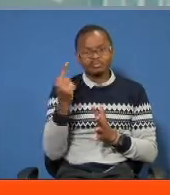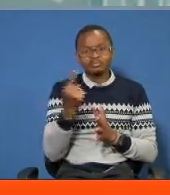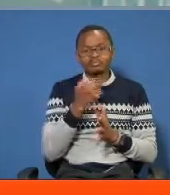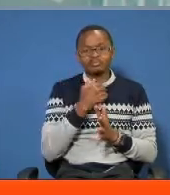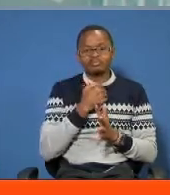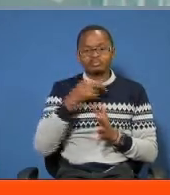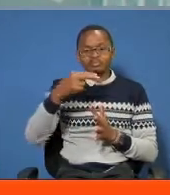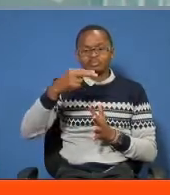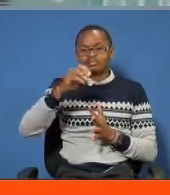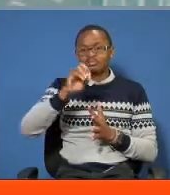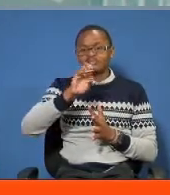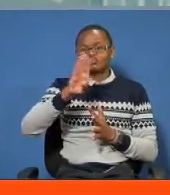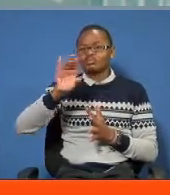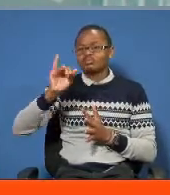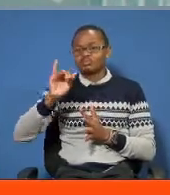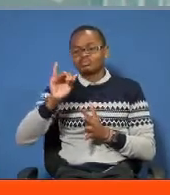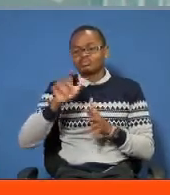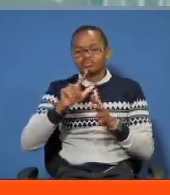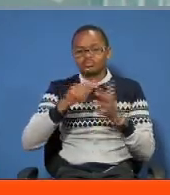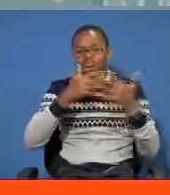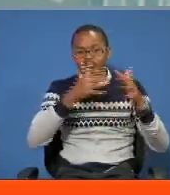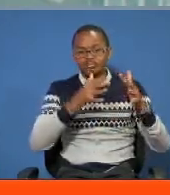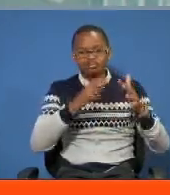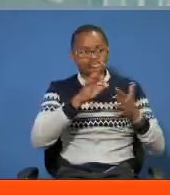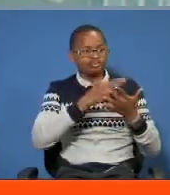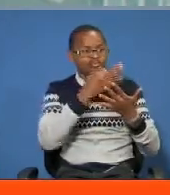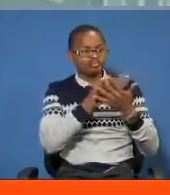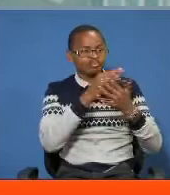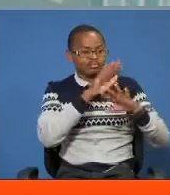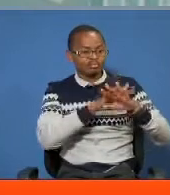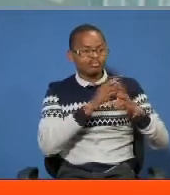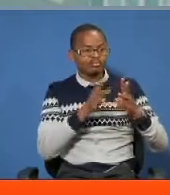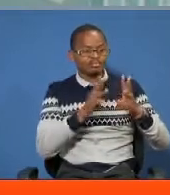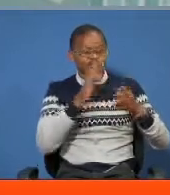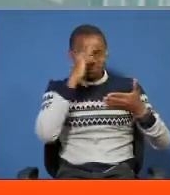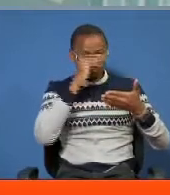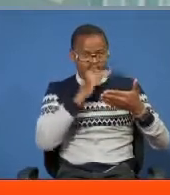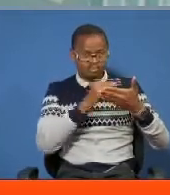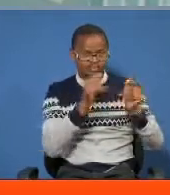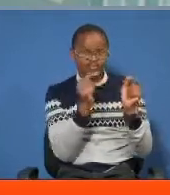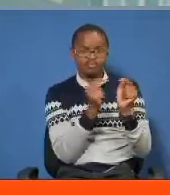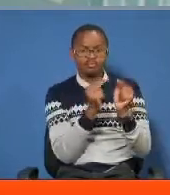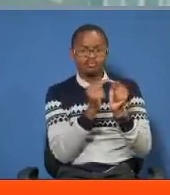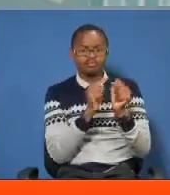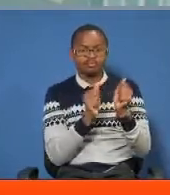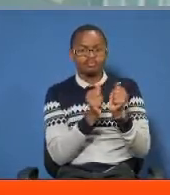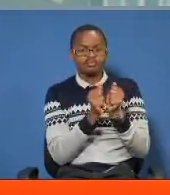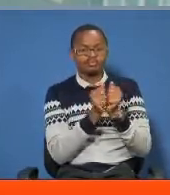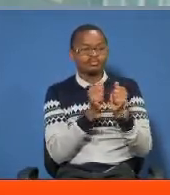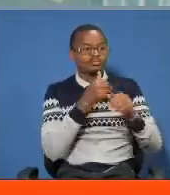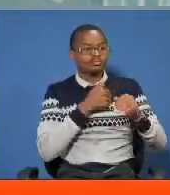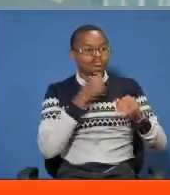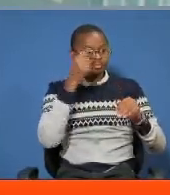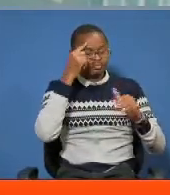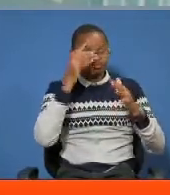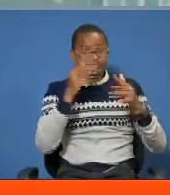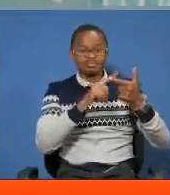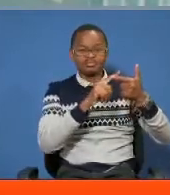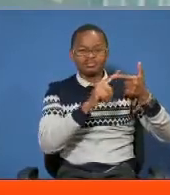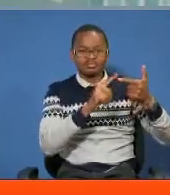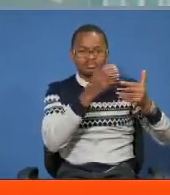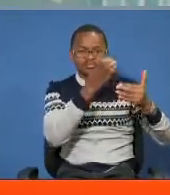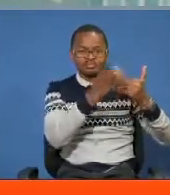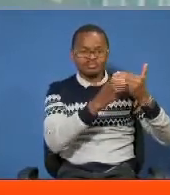then it's just a hobby. It's just a nice thing to do. It was fun. Or it's a good way of learning. We tested, we saw it can work. That would be